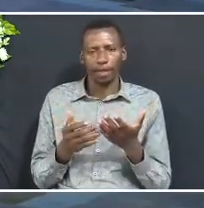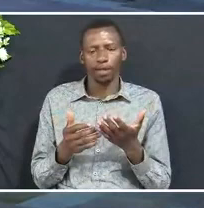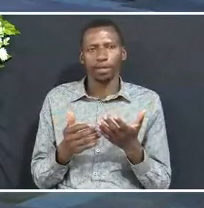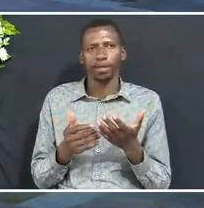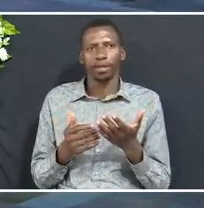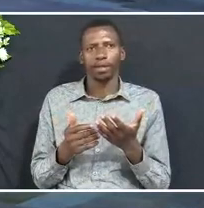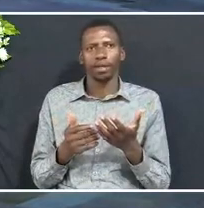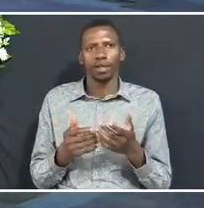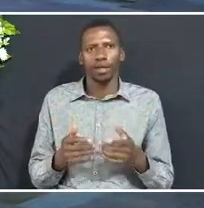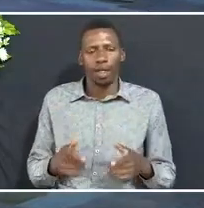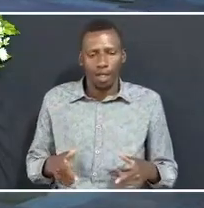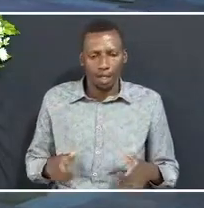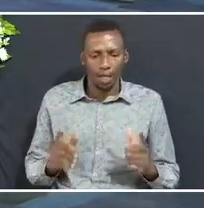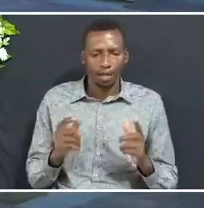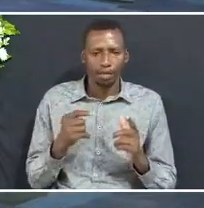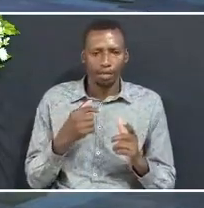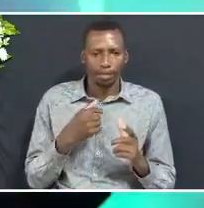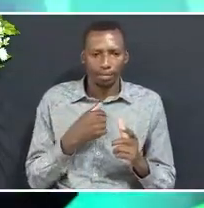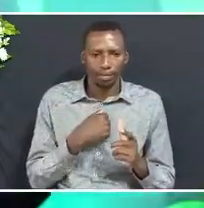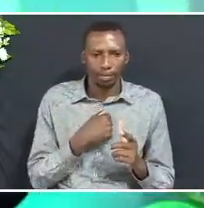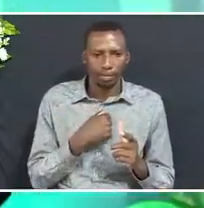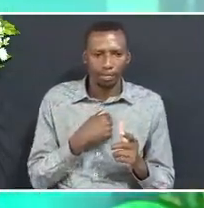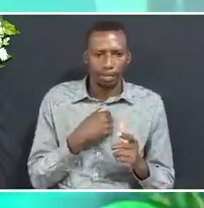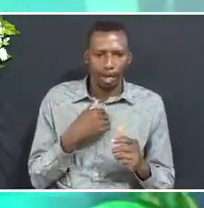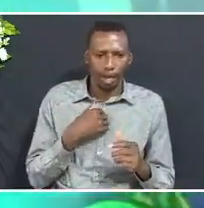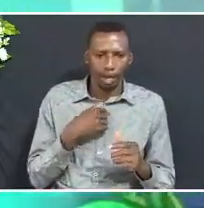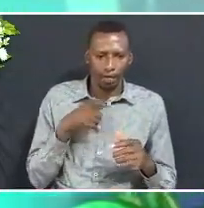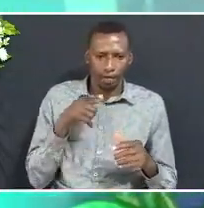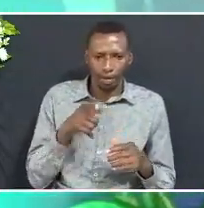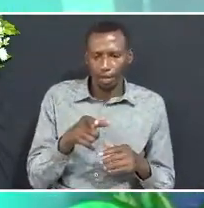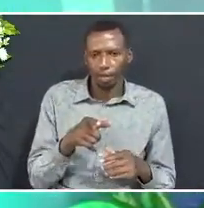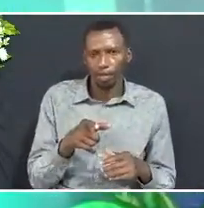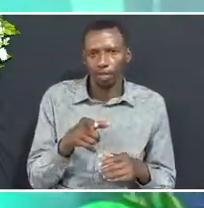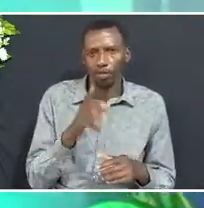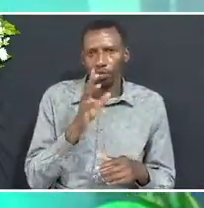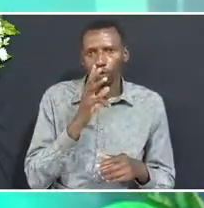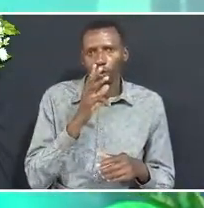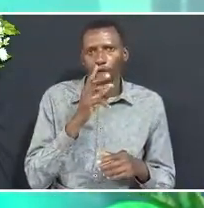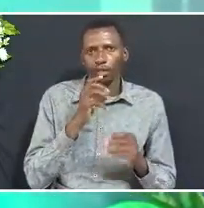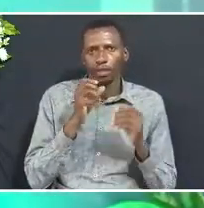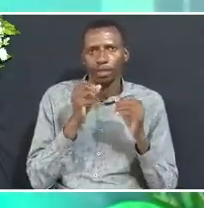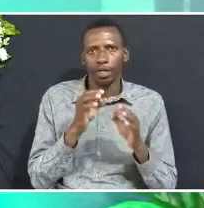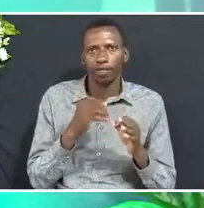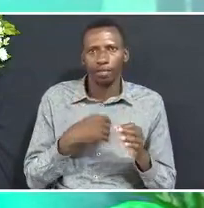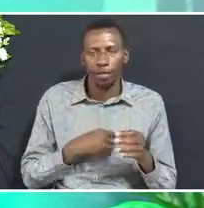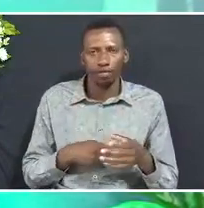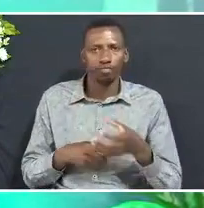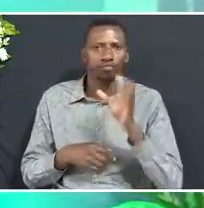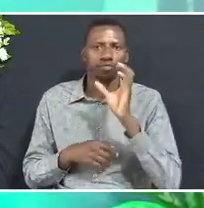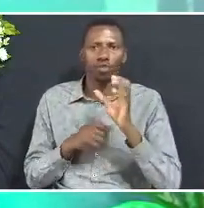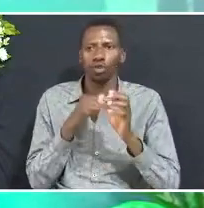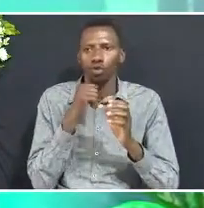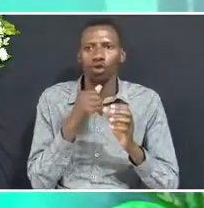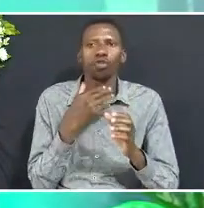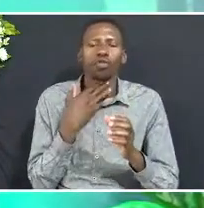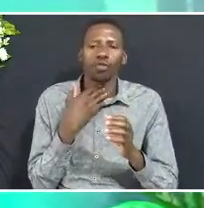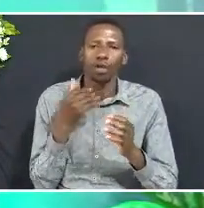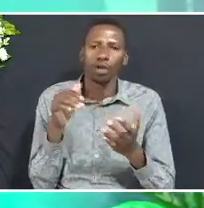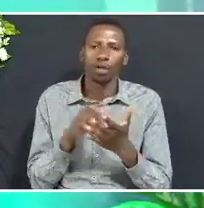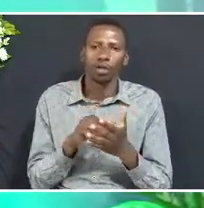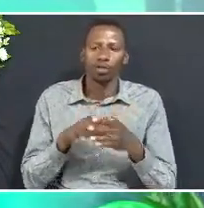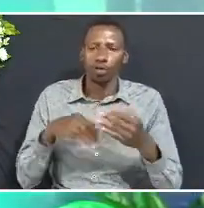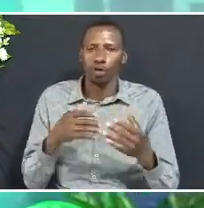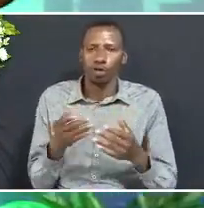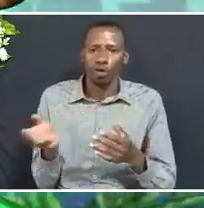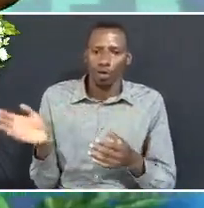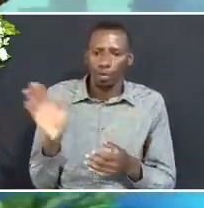me have this access to this kind of a water, that if I drink it, I may not thirst, nor come here again to draw. You